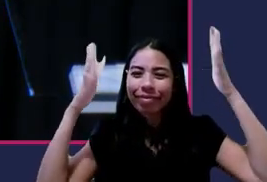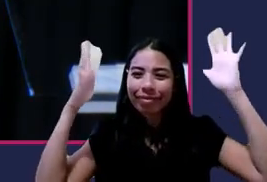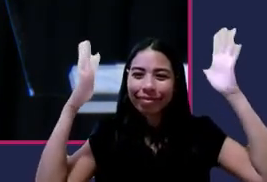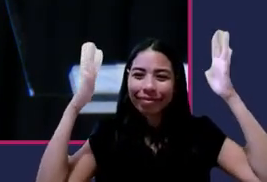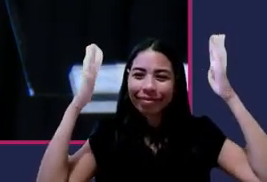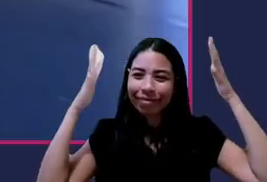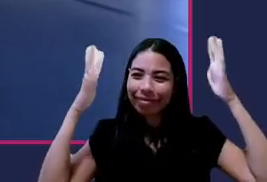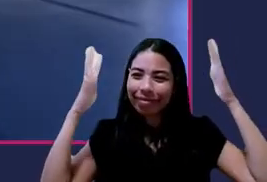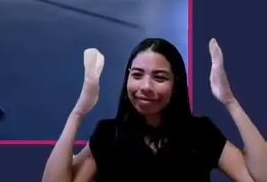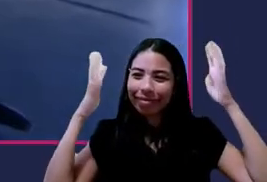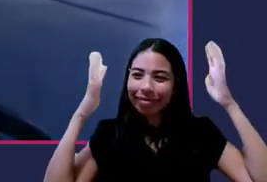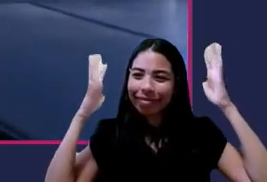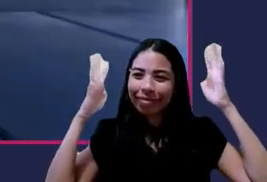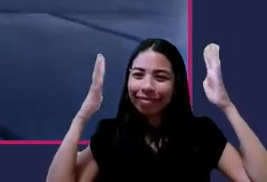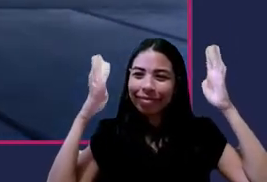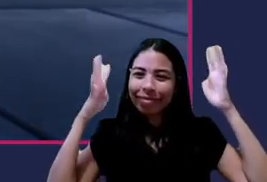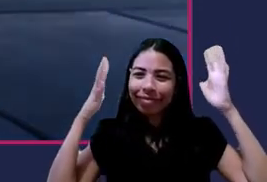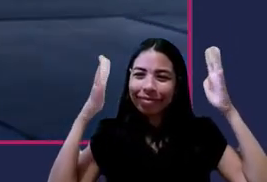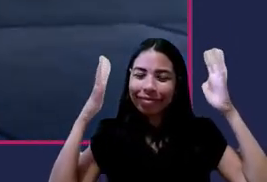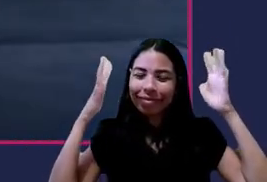going to participate in this event.